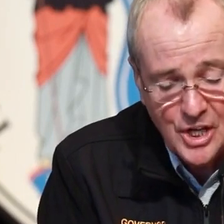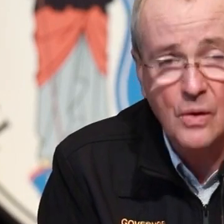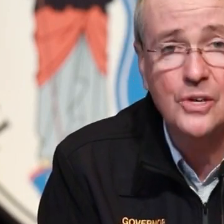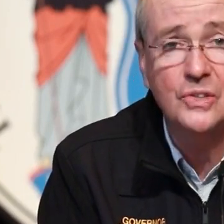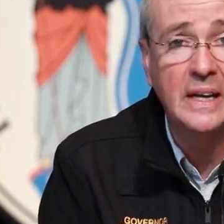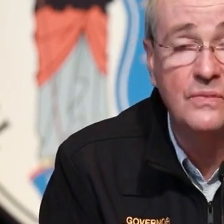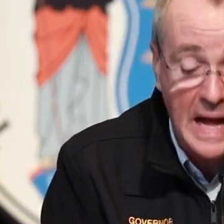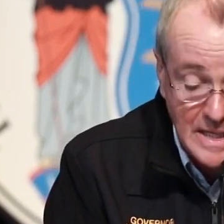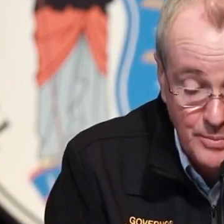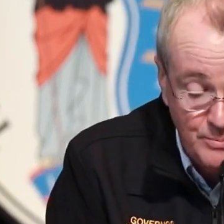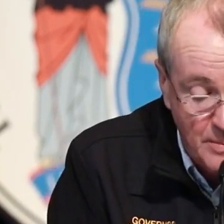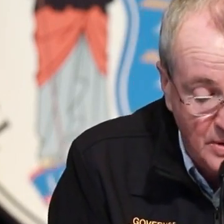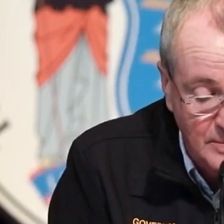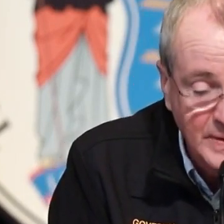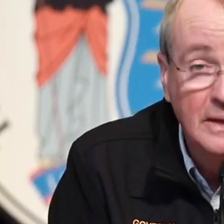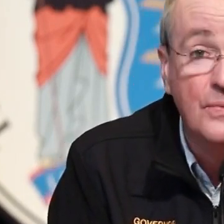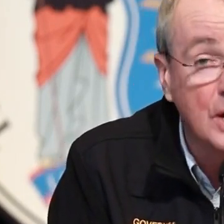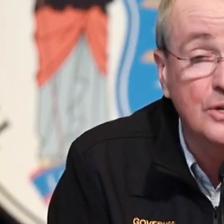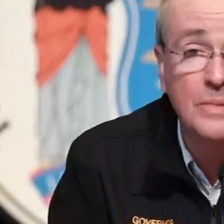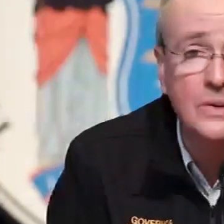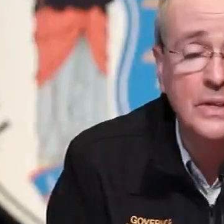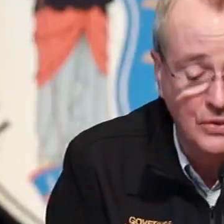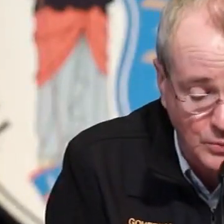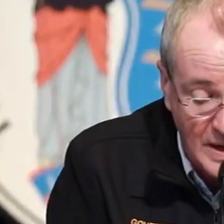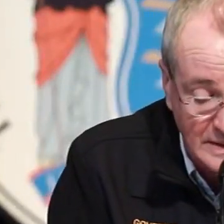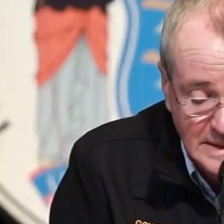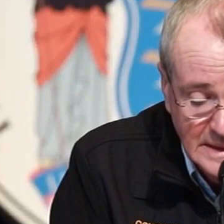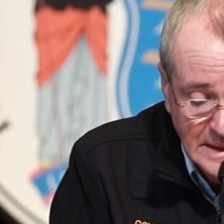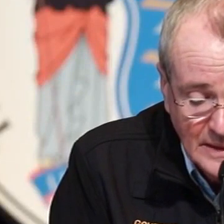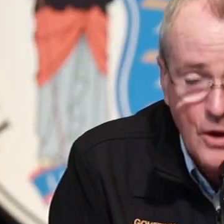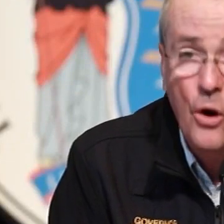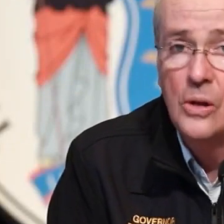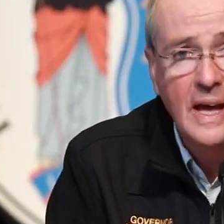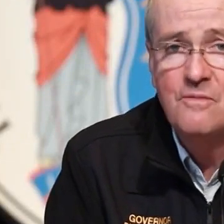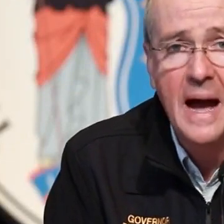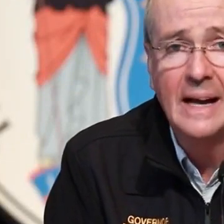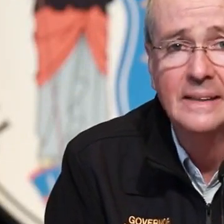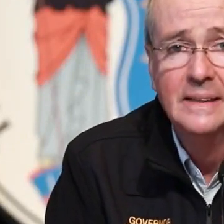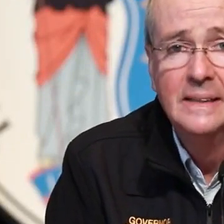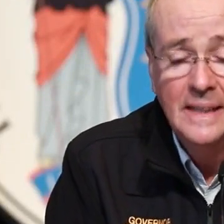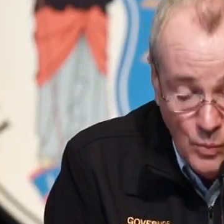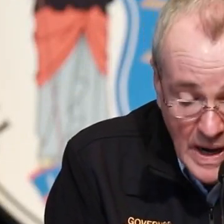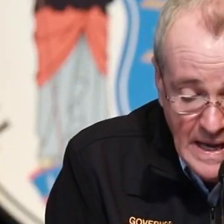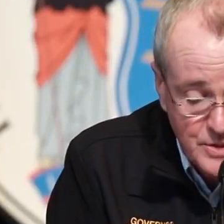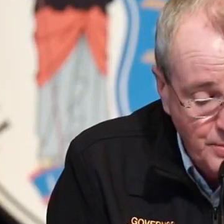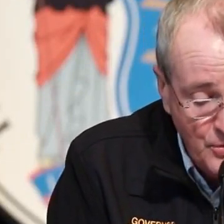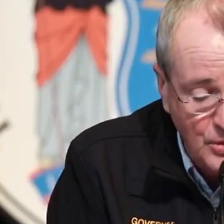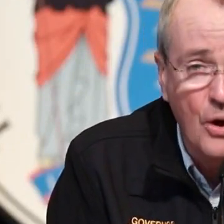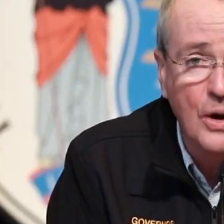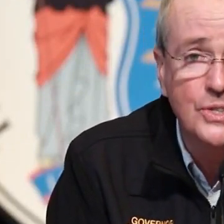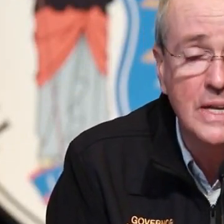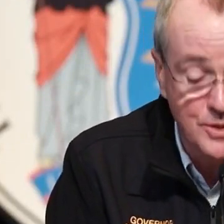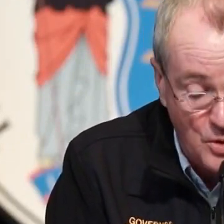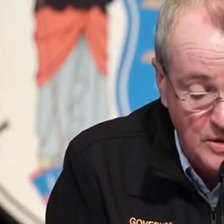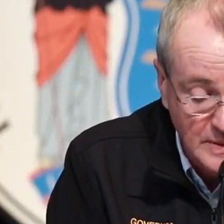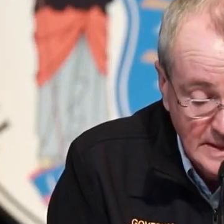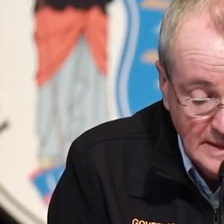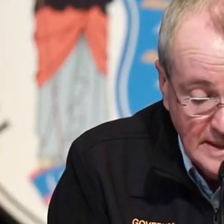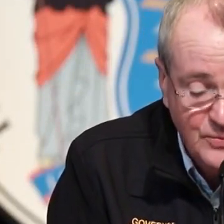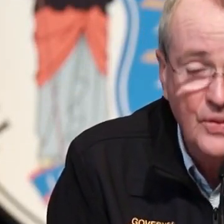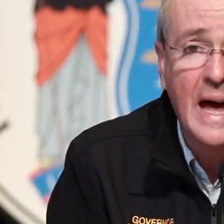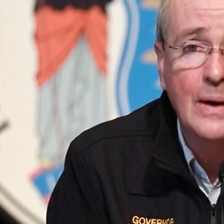a cherished and invaluable member of their communities as well. They all gave back in ways both large and